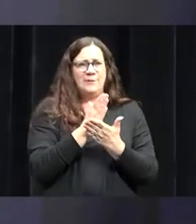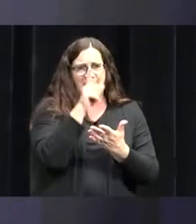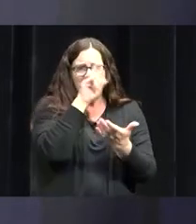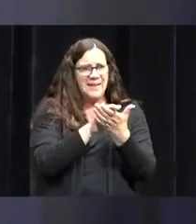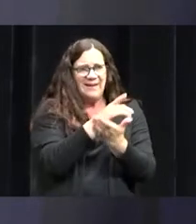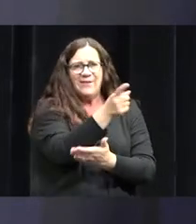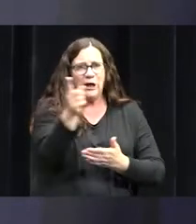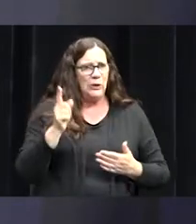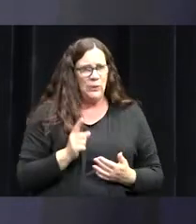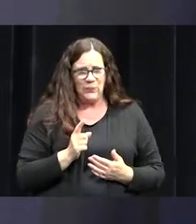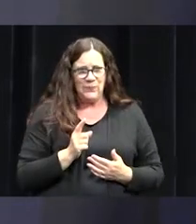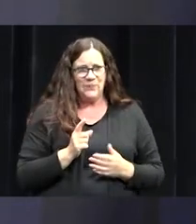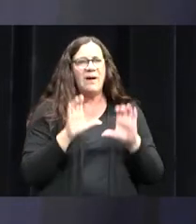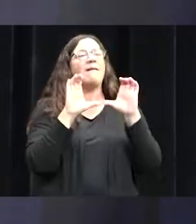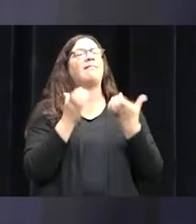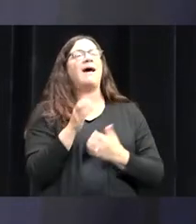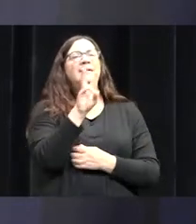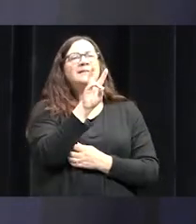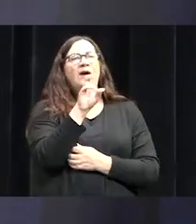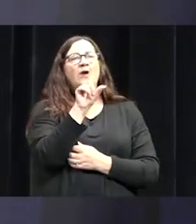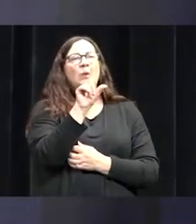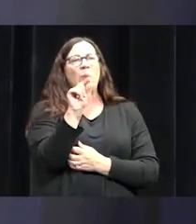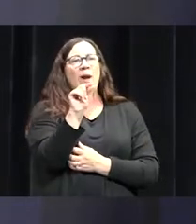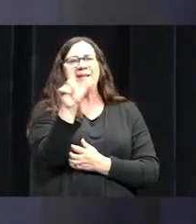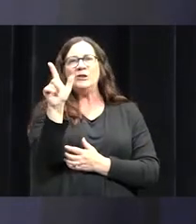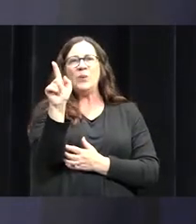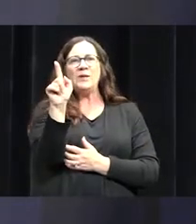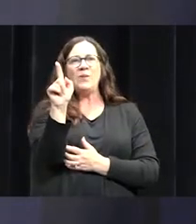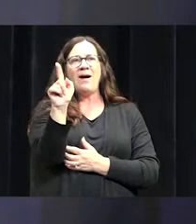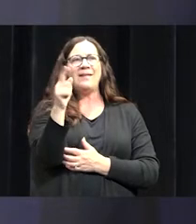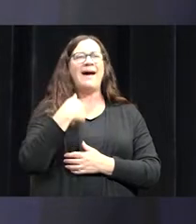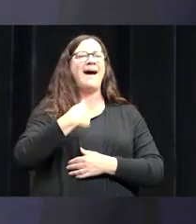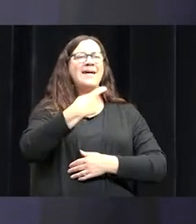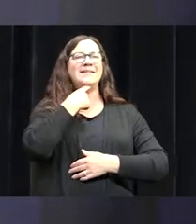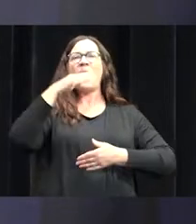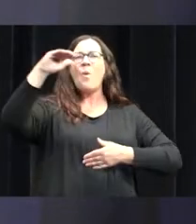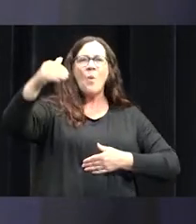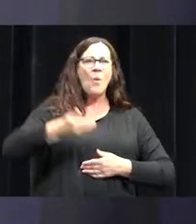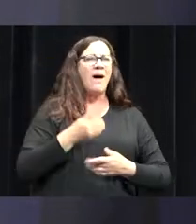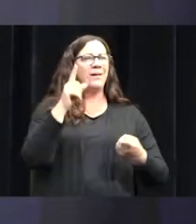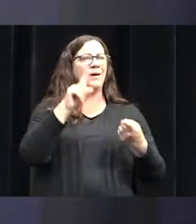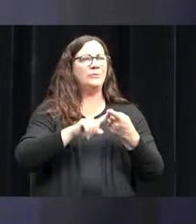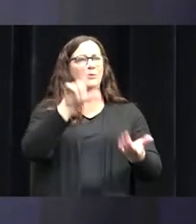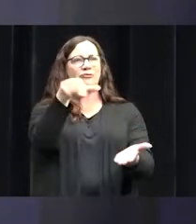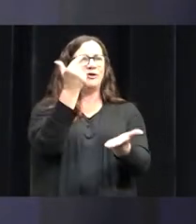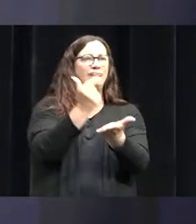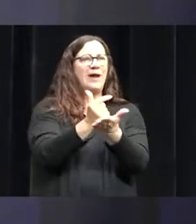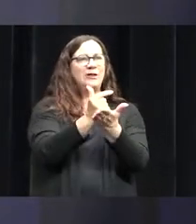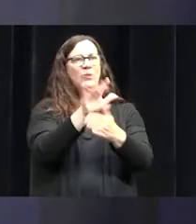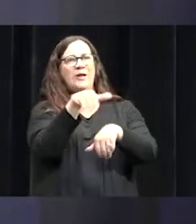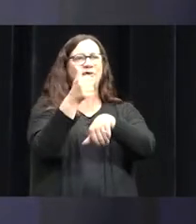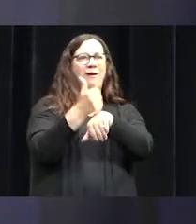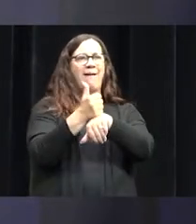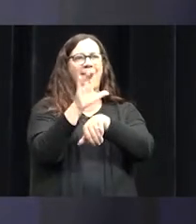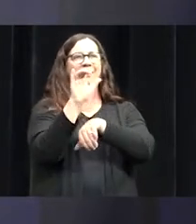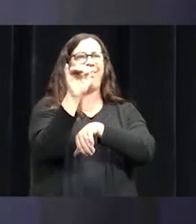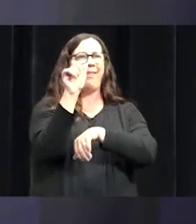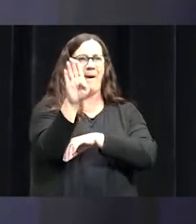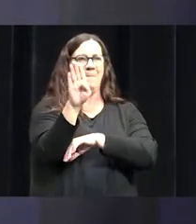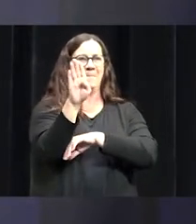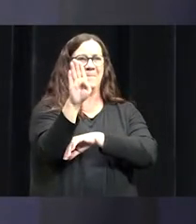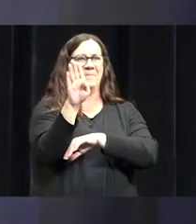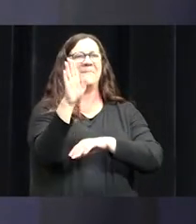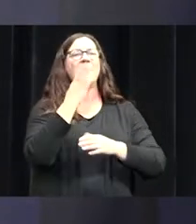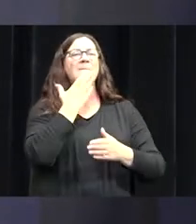class of 2021 i say welcome to the graduation club congratulations and